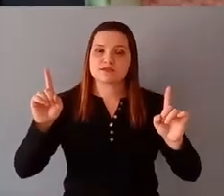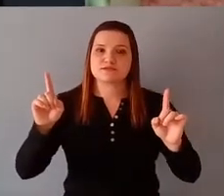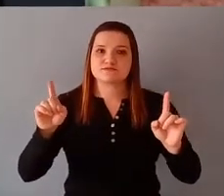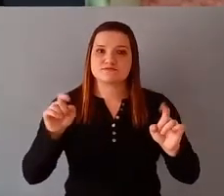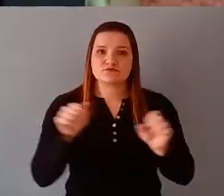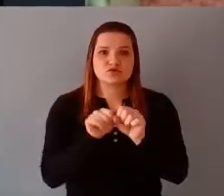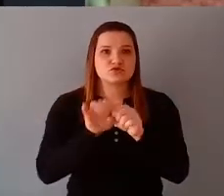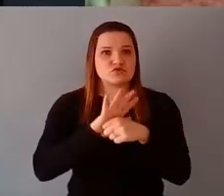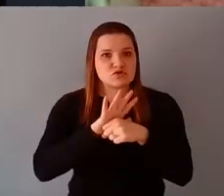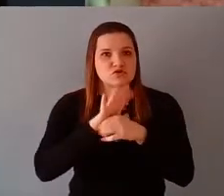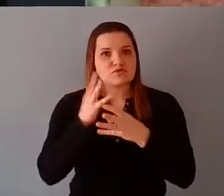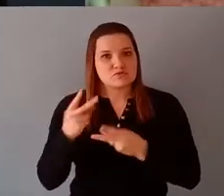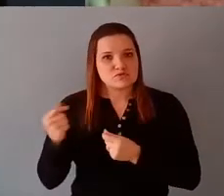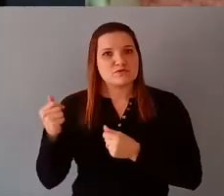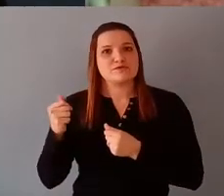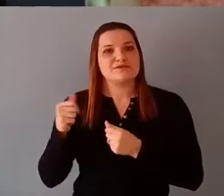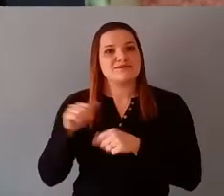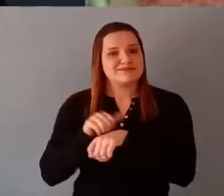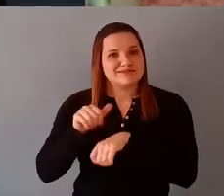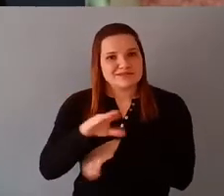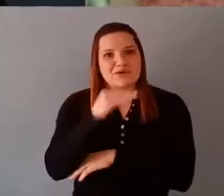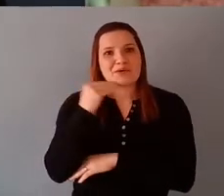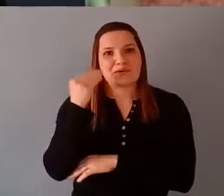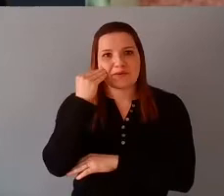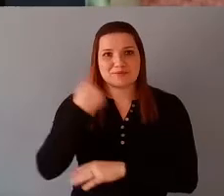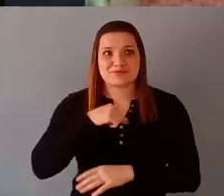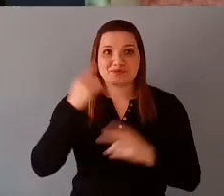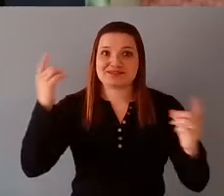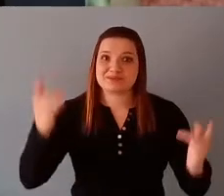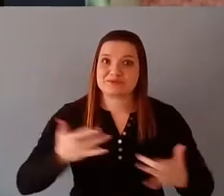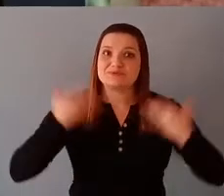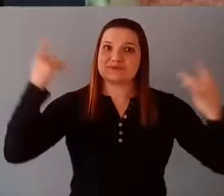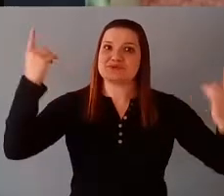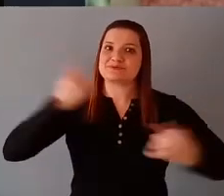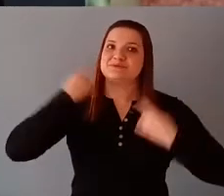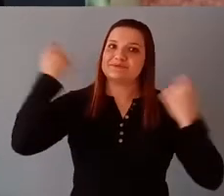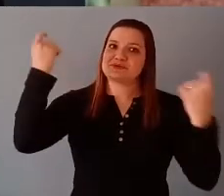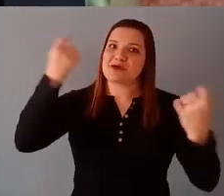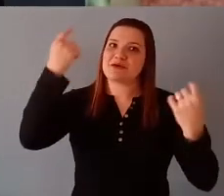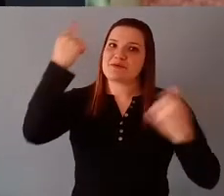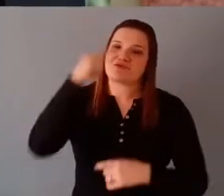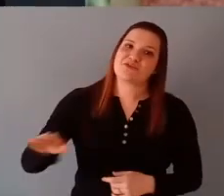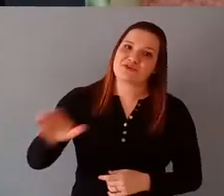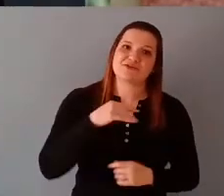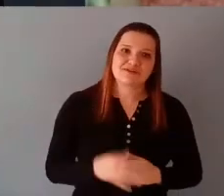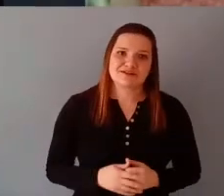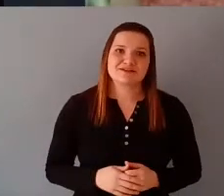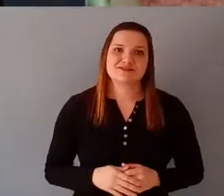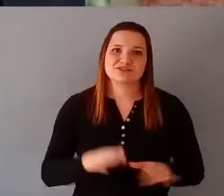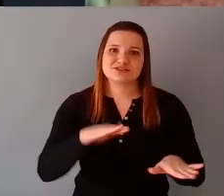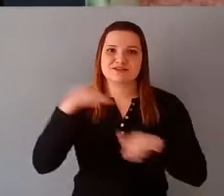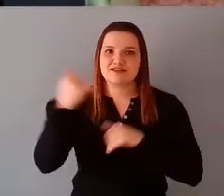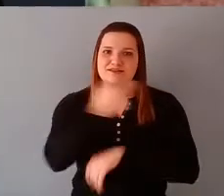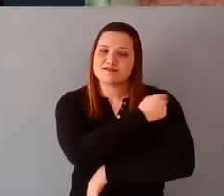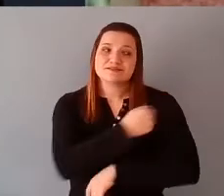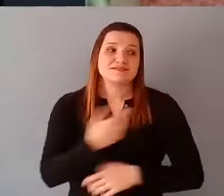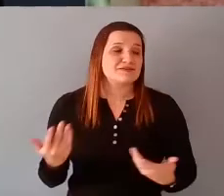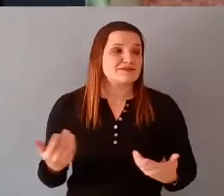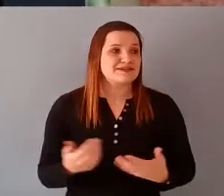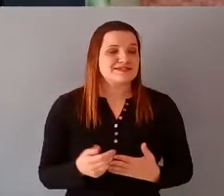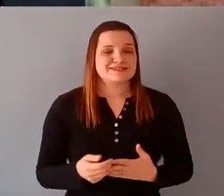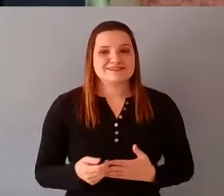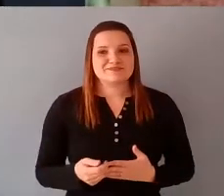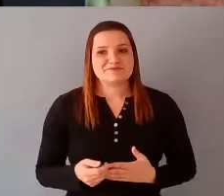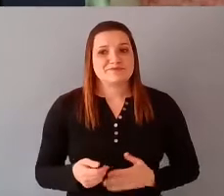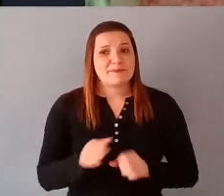home yesterday. And we did a great celebration for her as she left the hospital. So COVID patients,